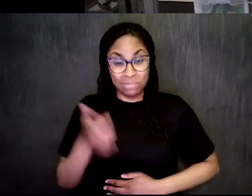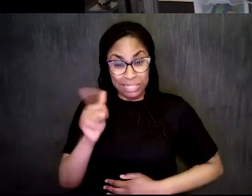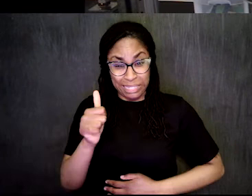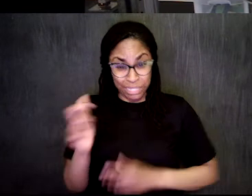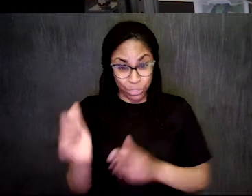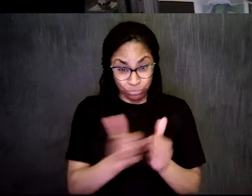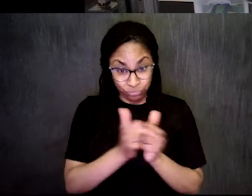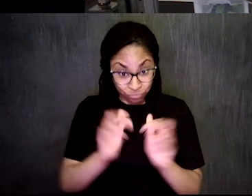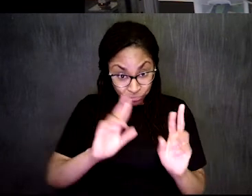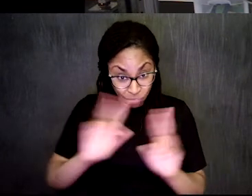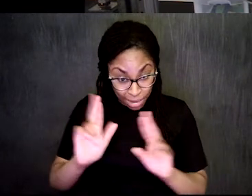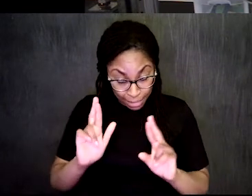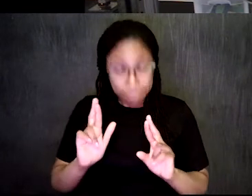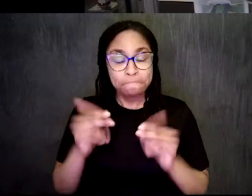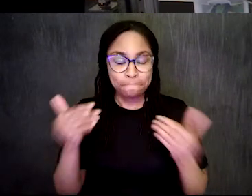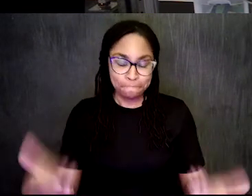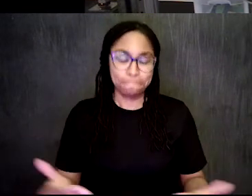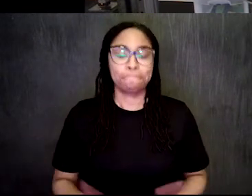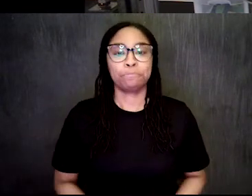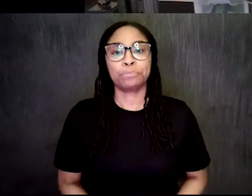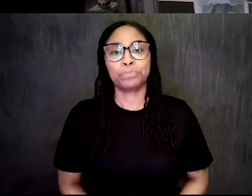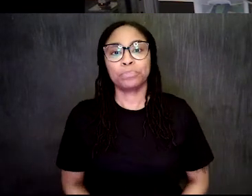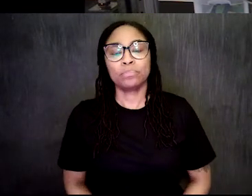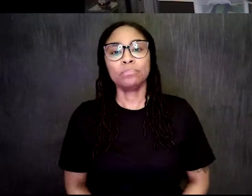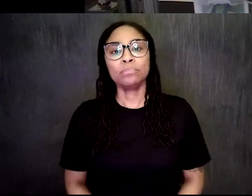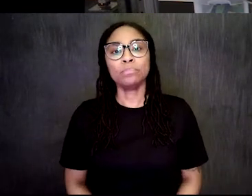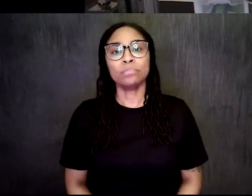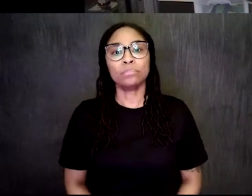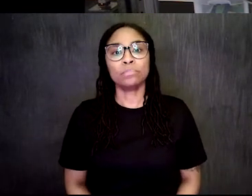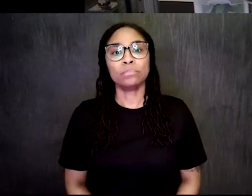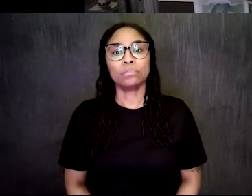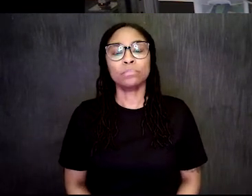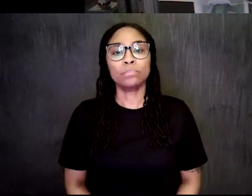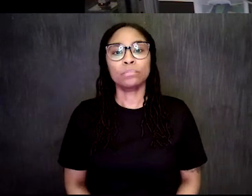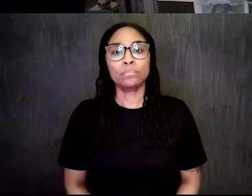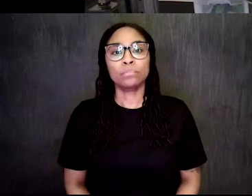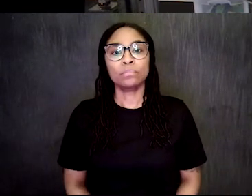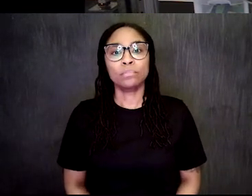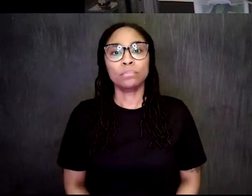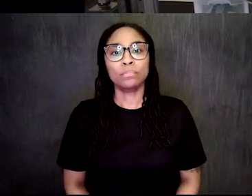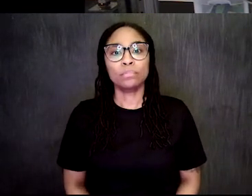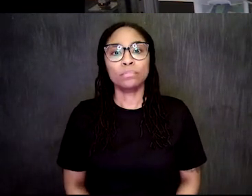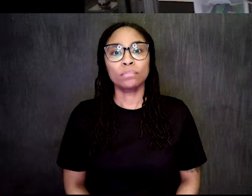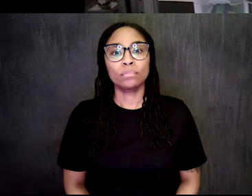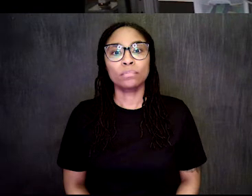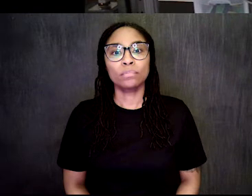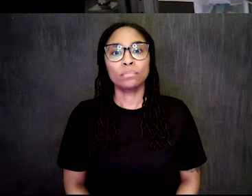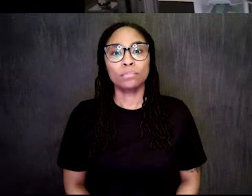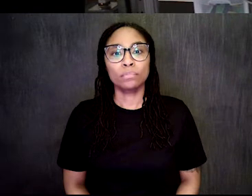out. So we're going to do 10 together. You ready? Let's go. Breathe in,